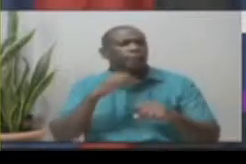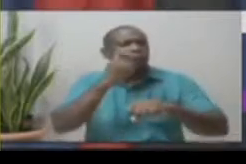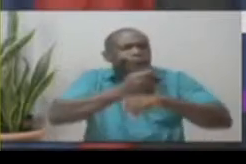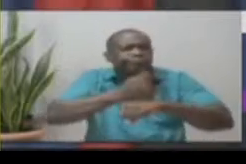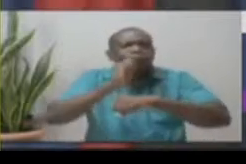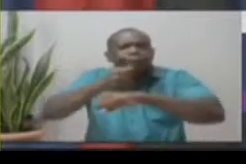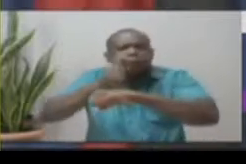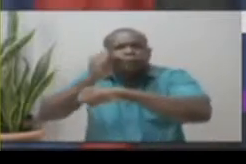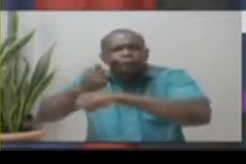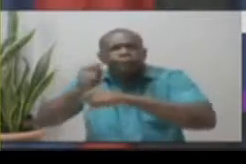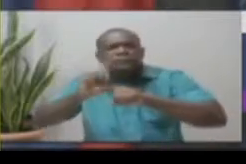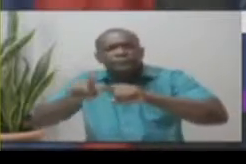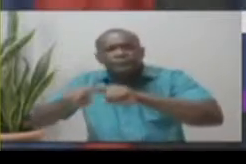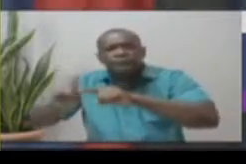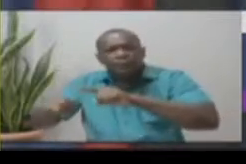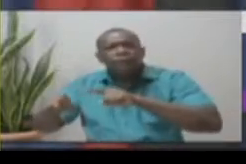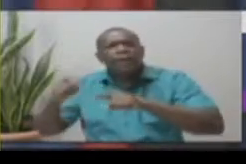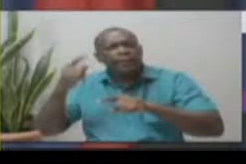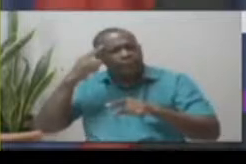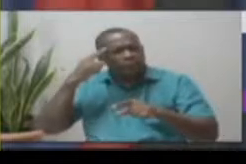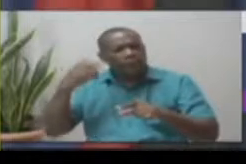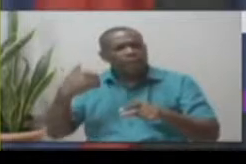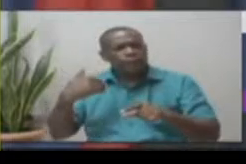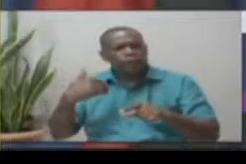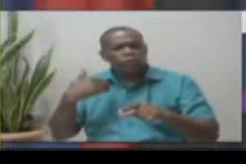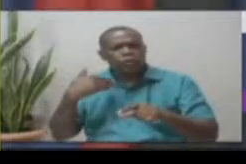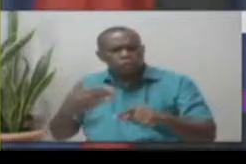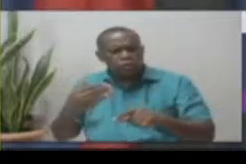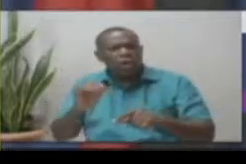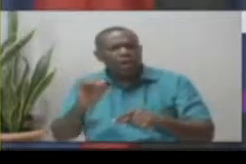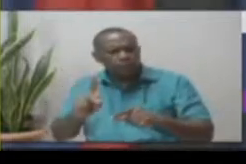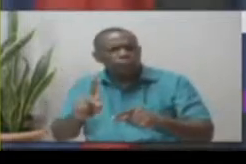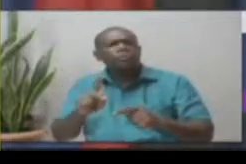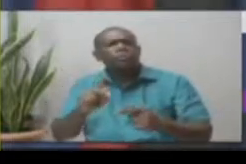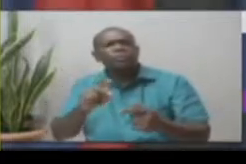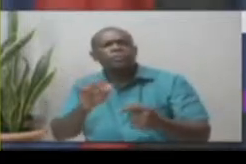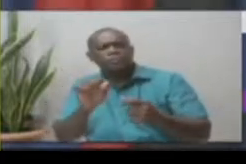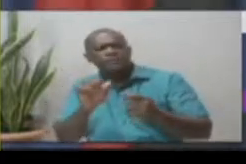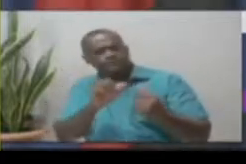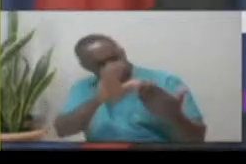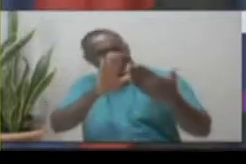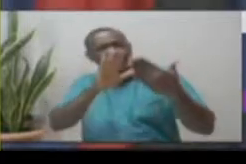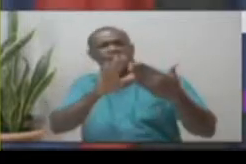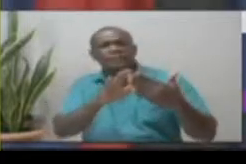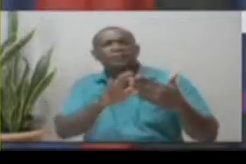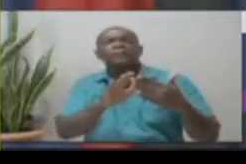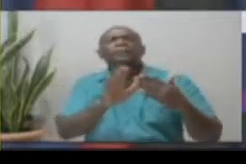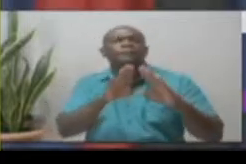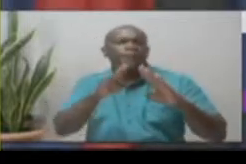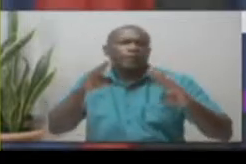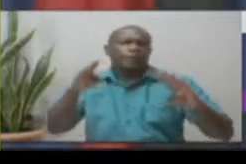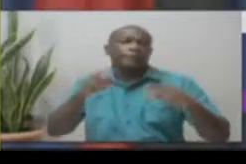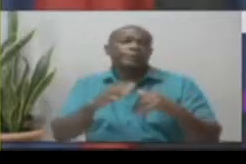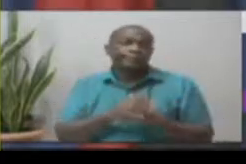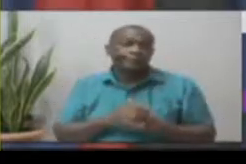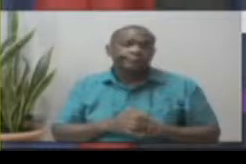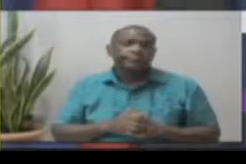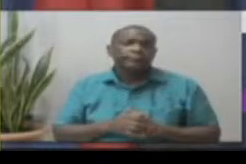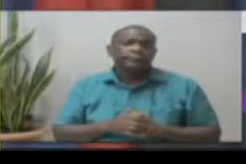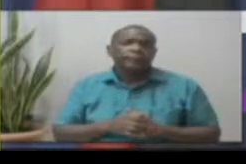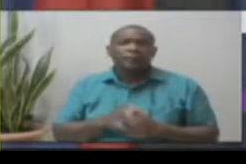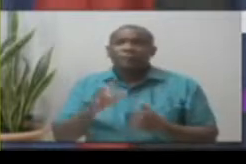it. If we stay here and say we're going to stay shut up because there's a Delta variant out there, which month we're going to open